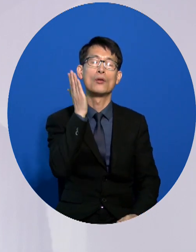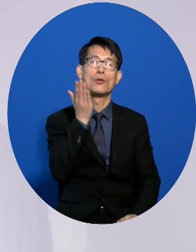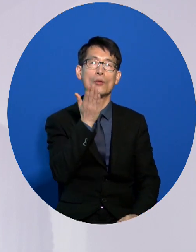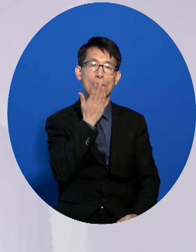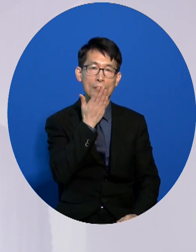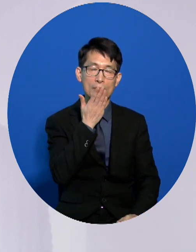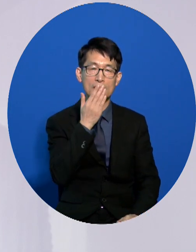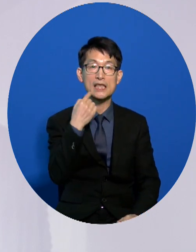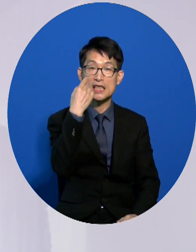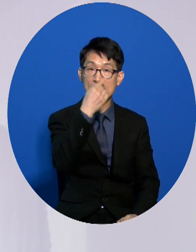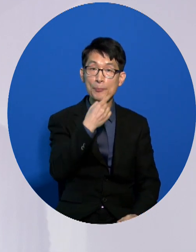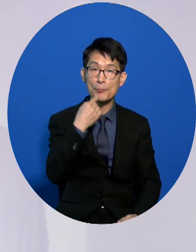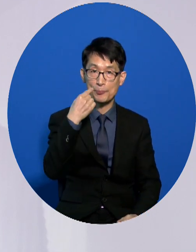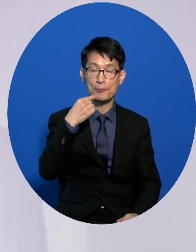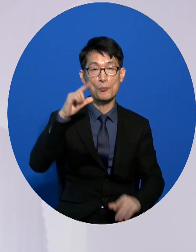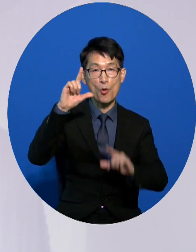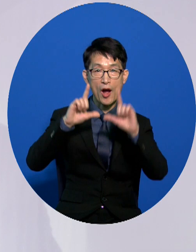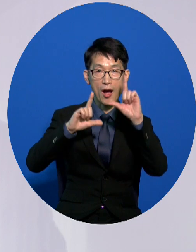mask because